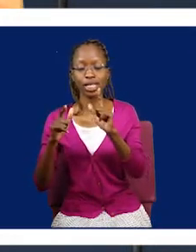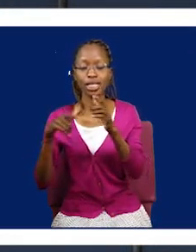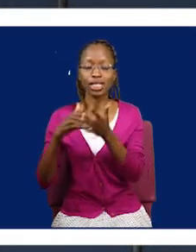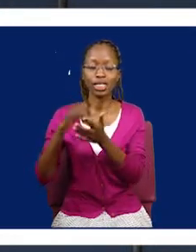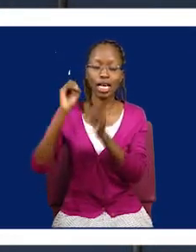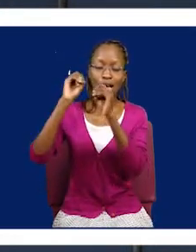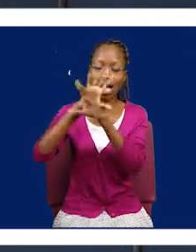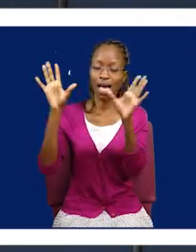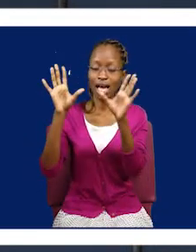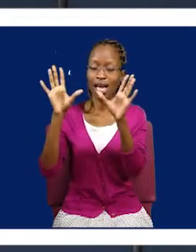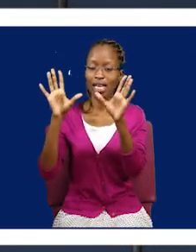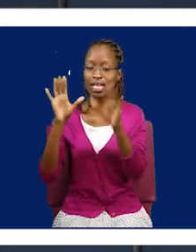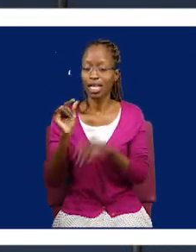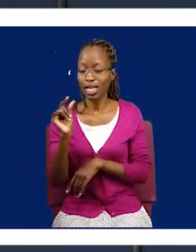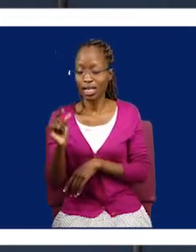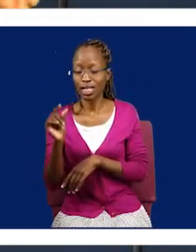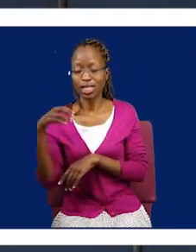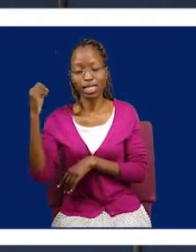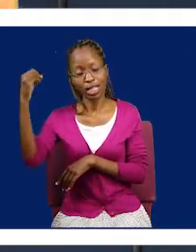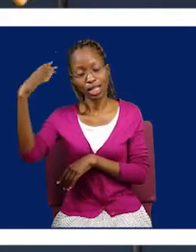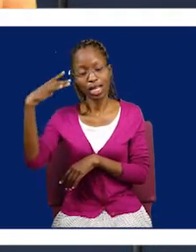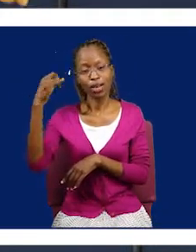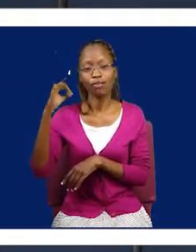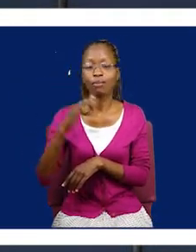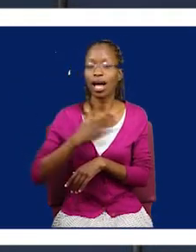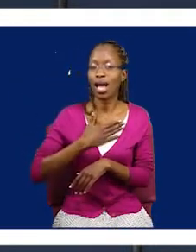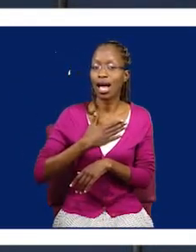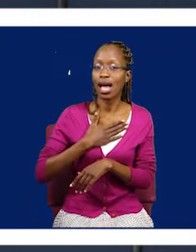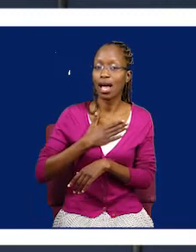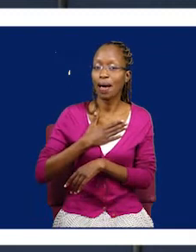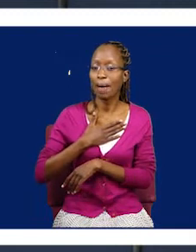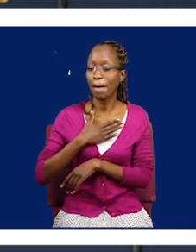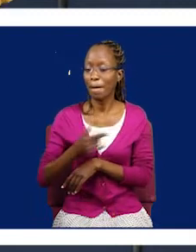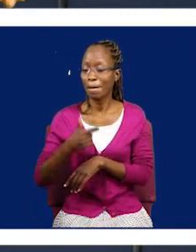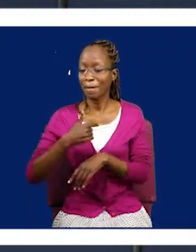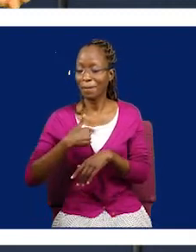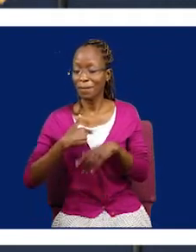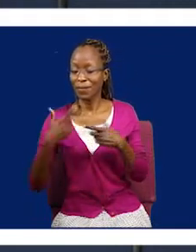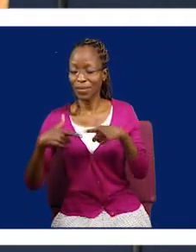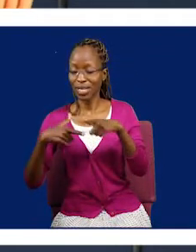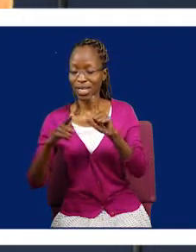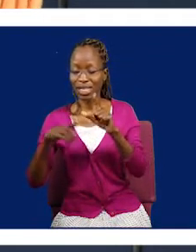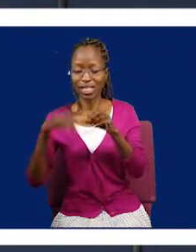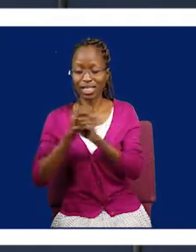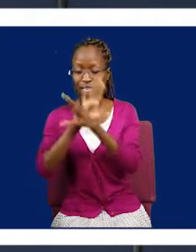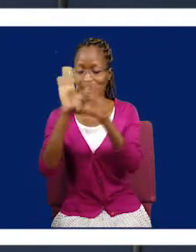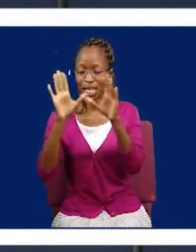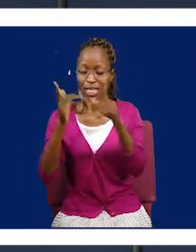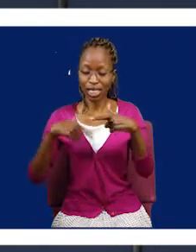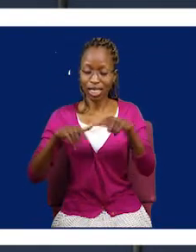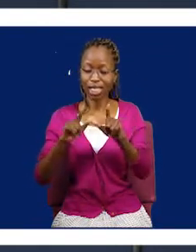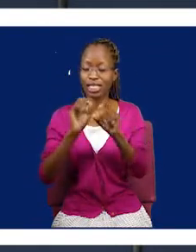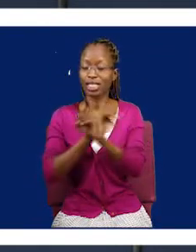I'm gonna let it shine. This little light of mine, I'm gonna let